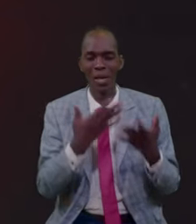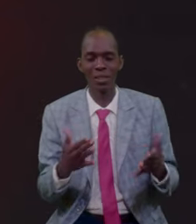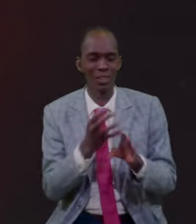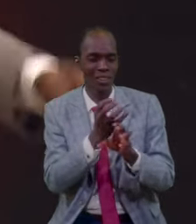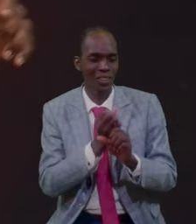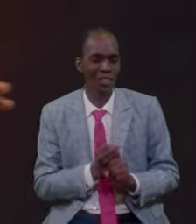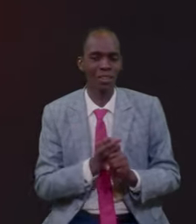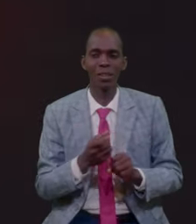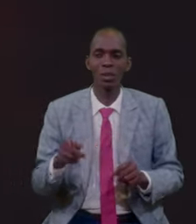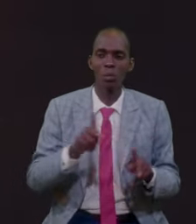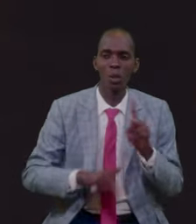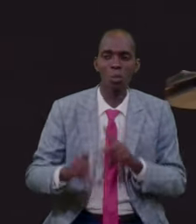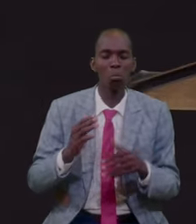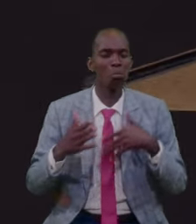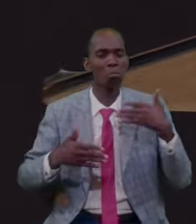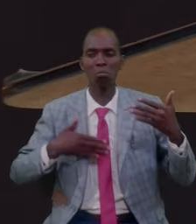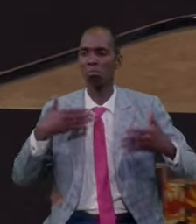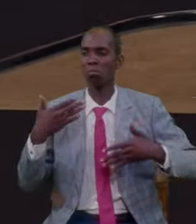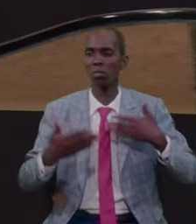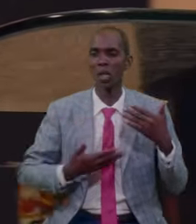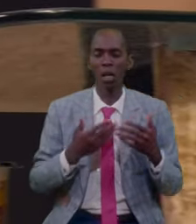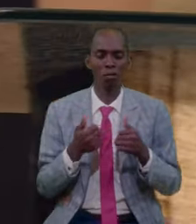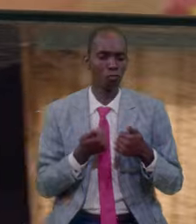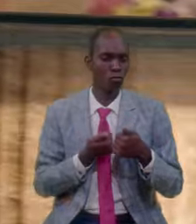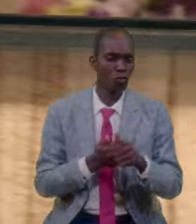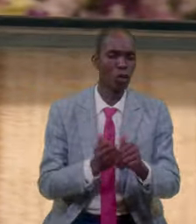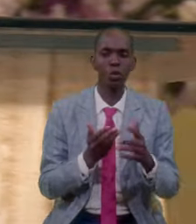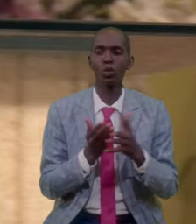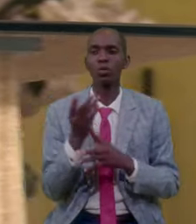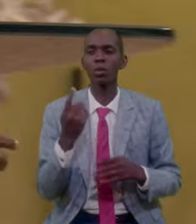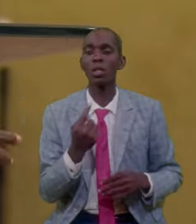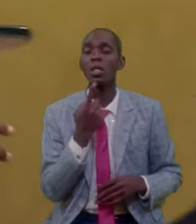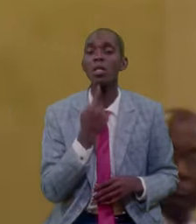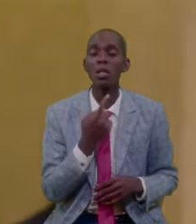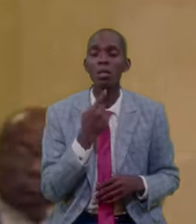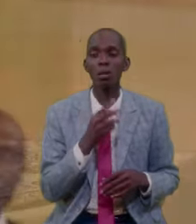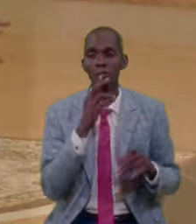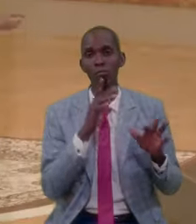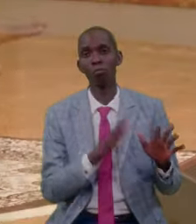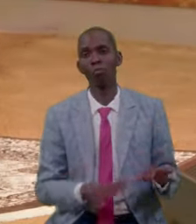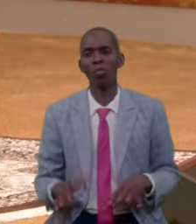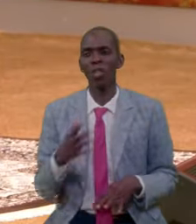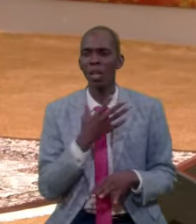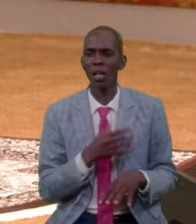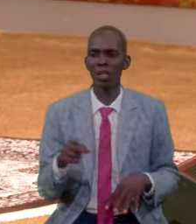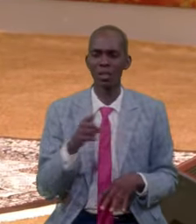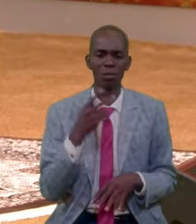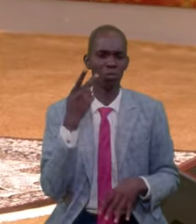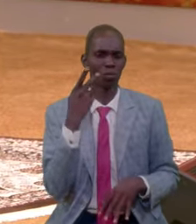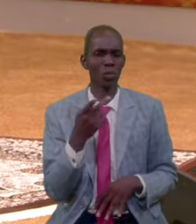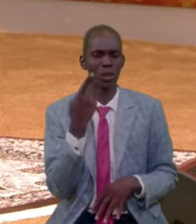How happy they were. And then they went through the Red Sea. And when they went through the Red Sea and they saw the